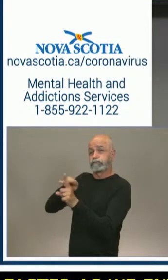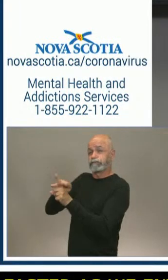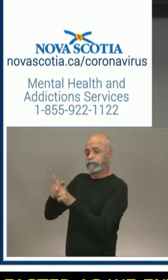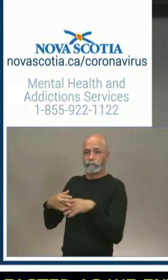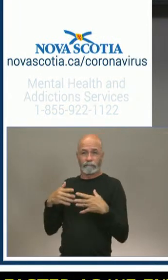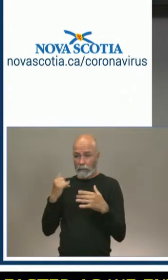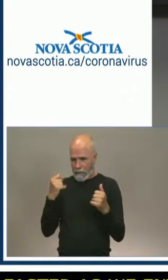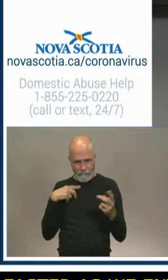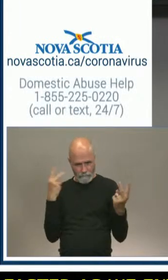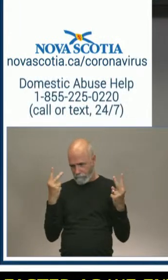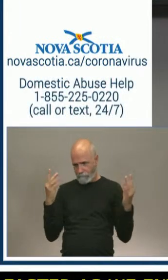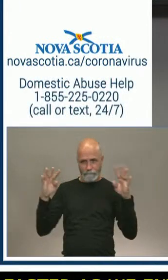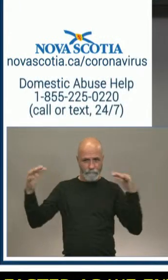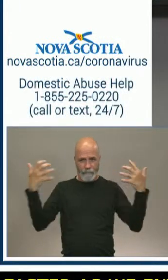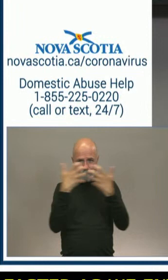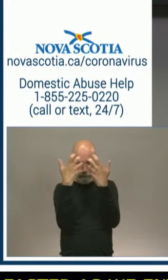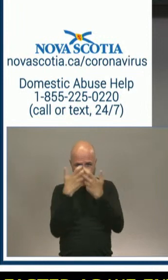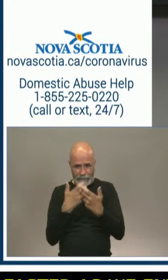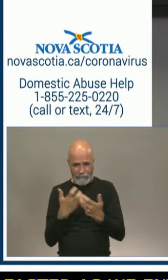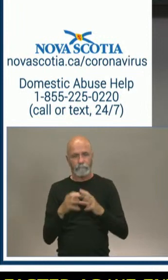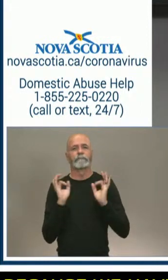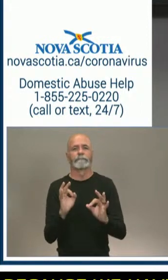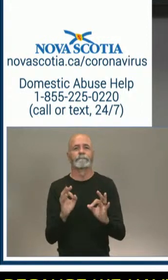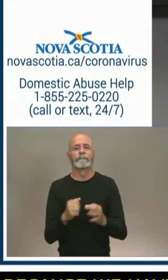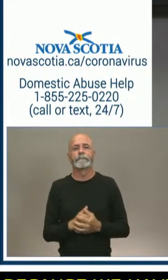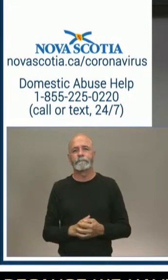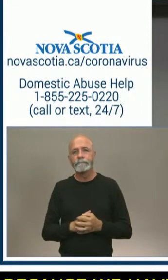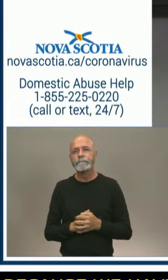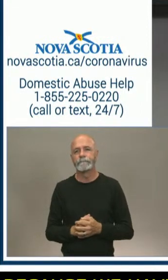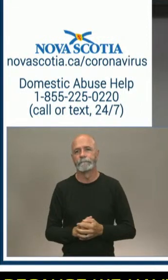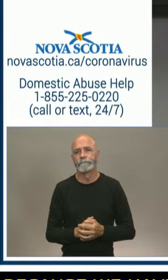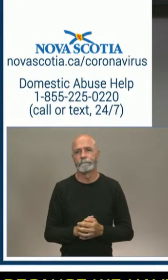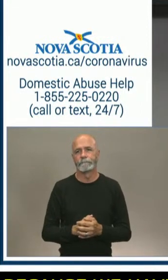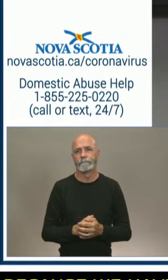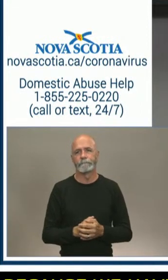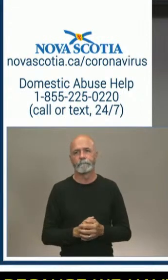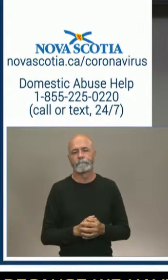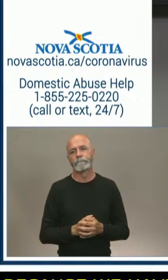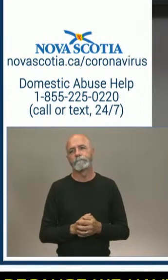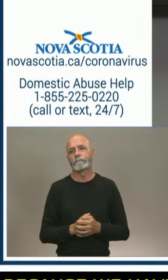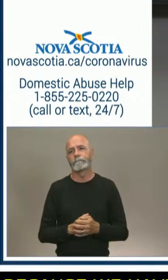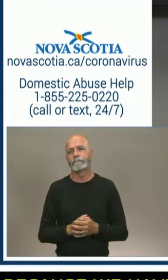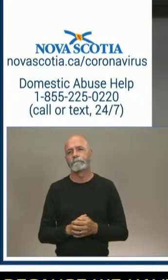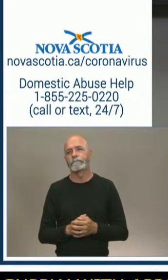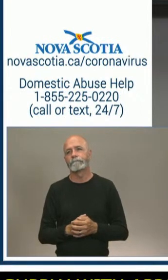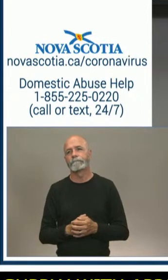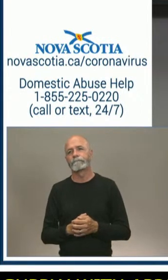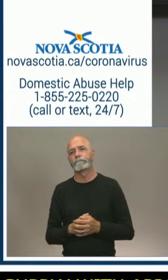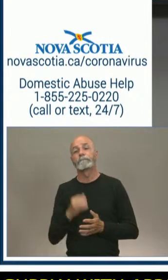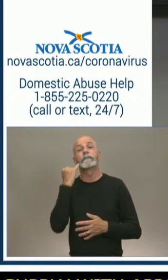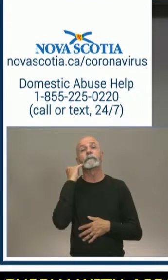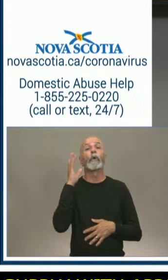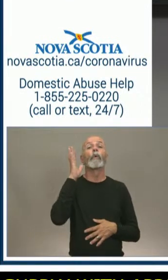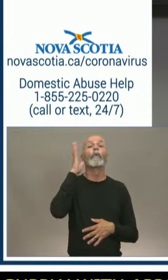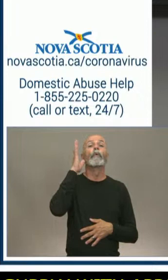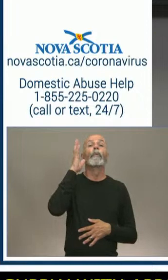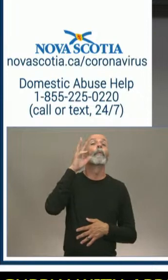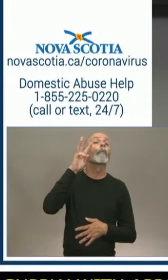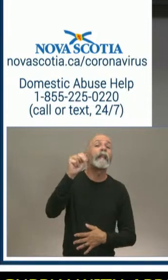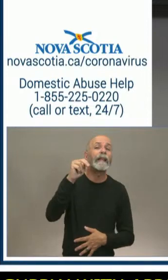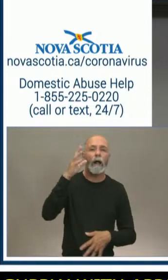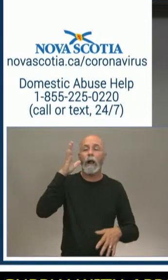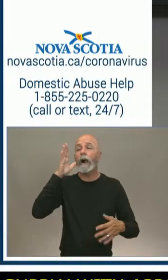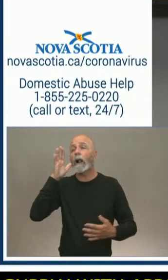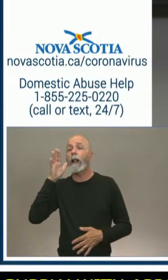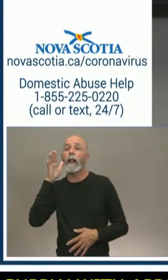that with potential in specific groups. As we get down the road, if we get to the end of that approach